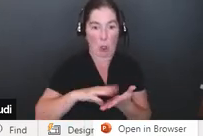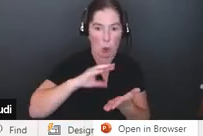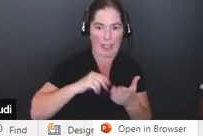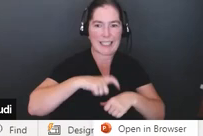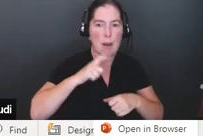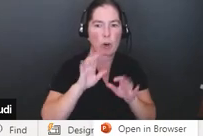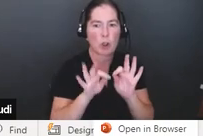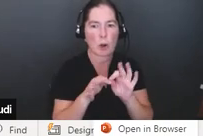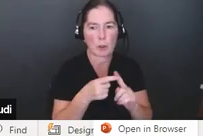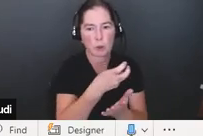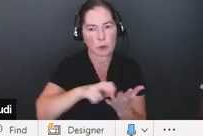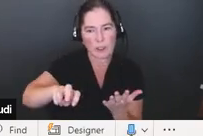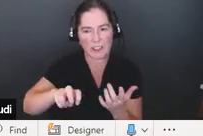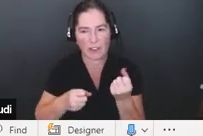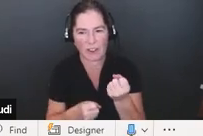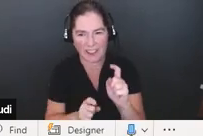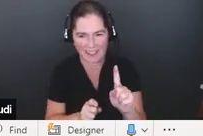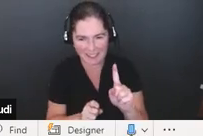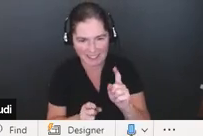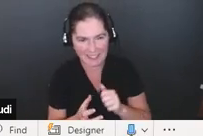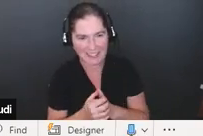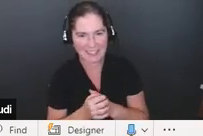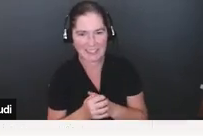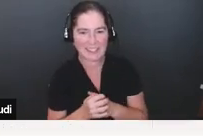Of course. Thank you.